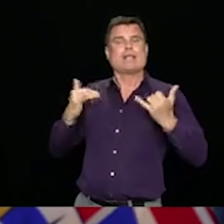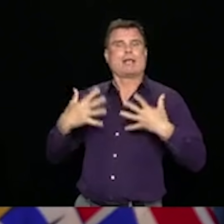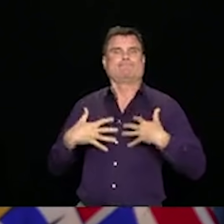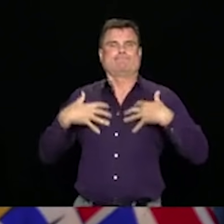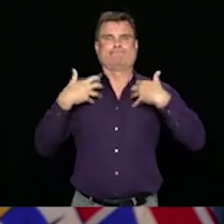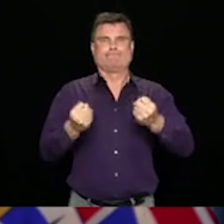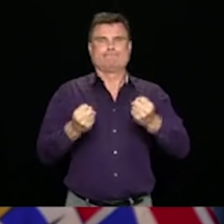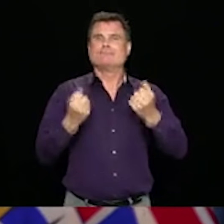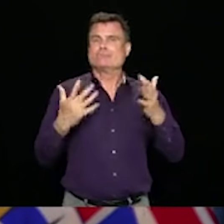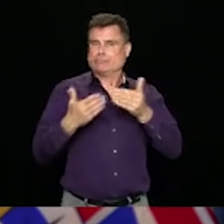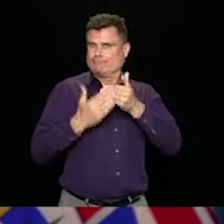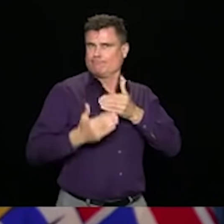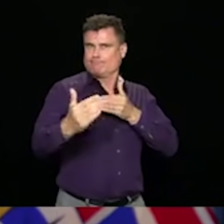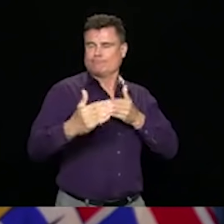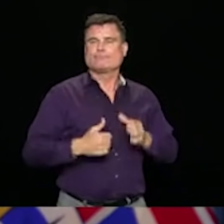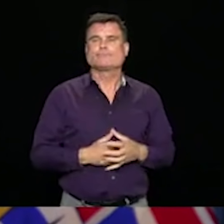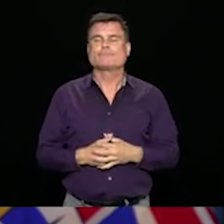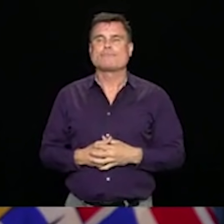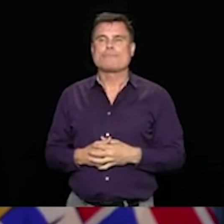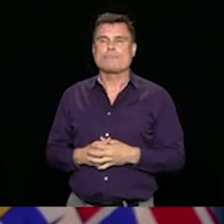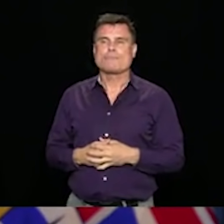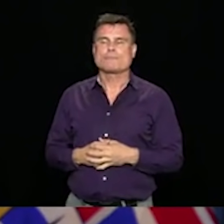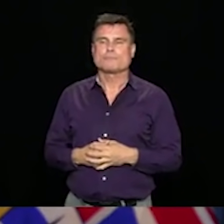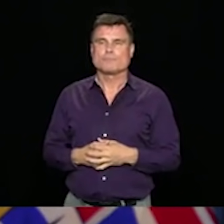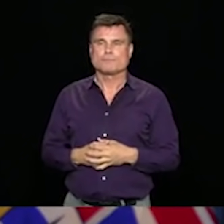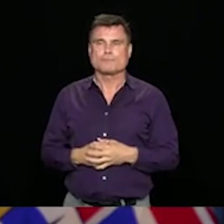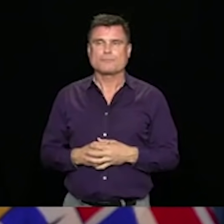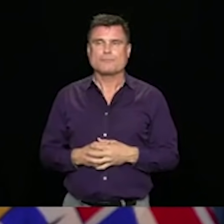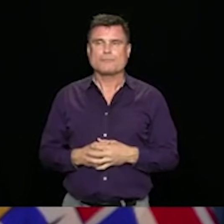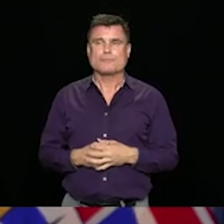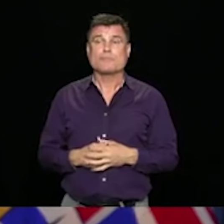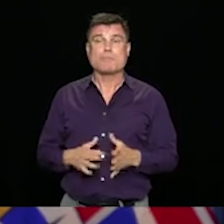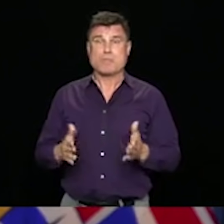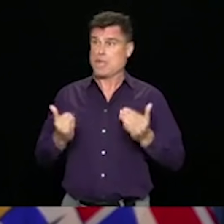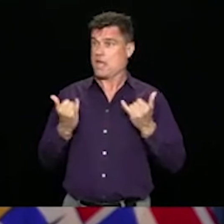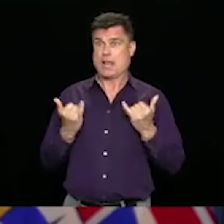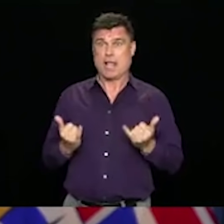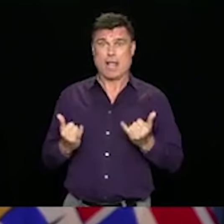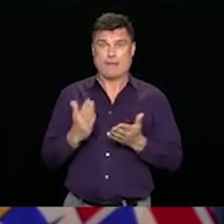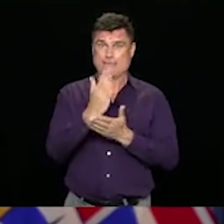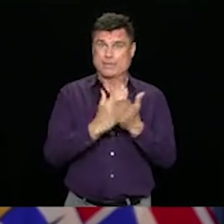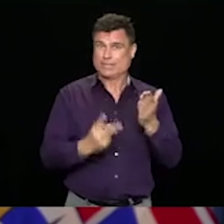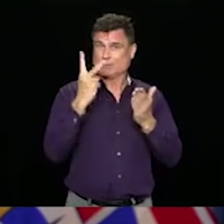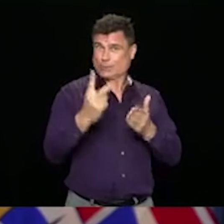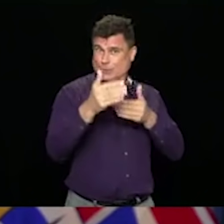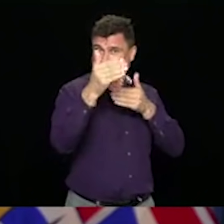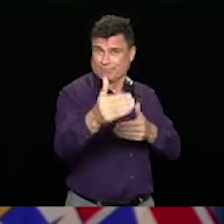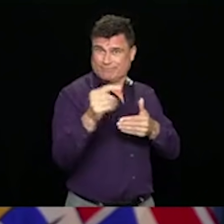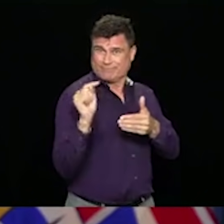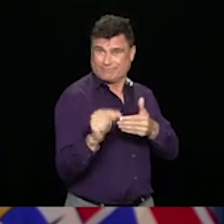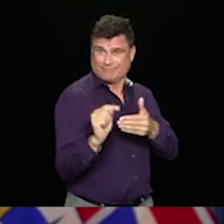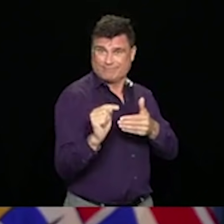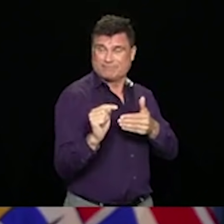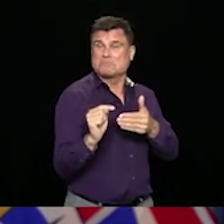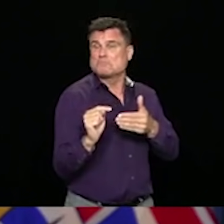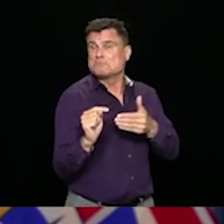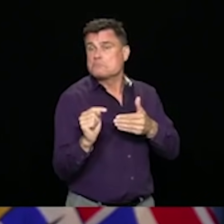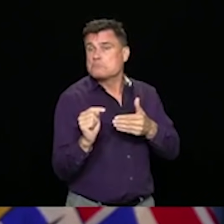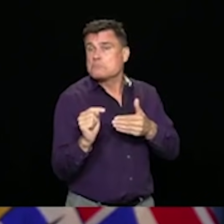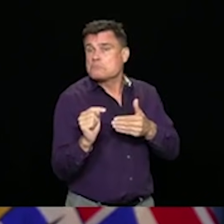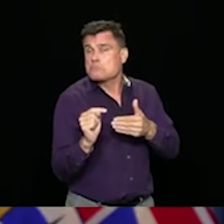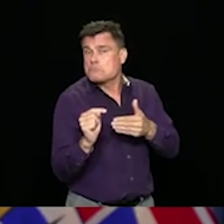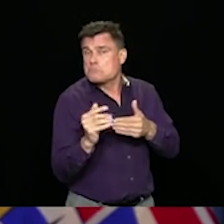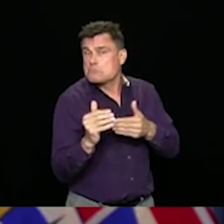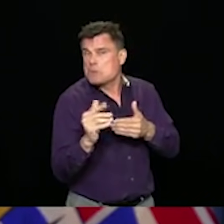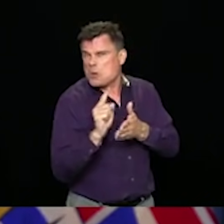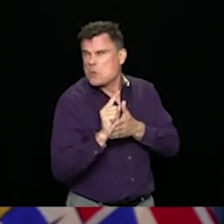As you know, we are in our restart, and we're a little after 1 week in our restart program. And as